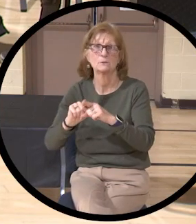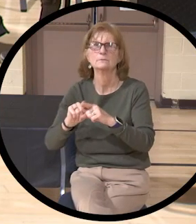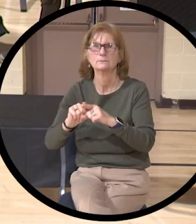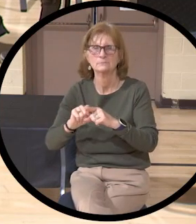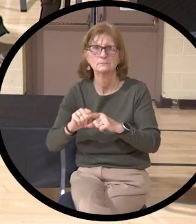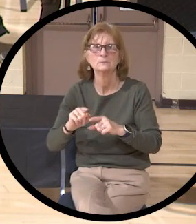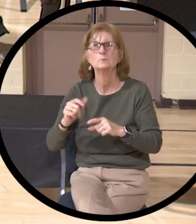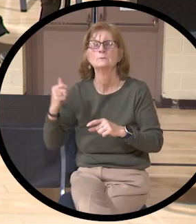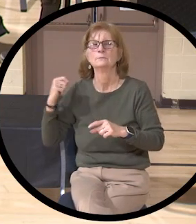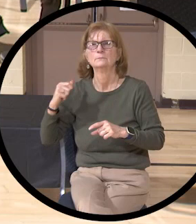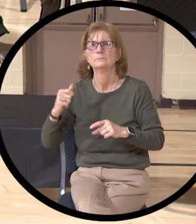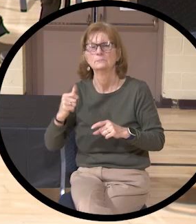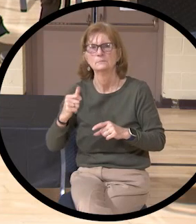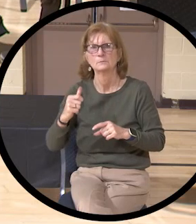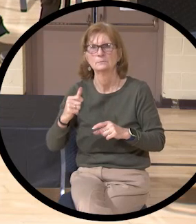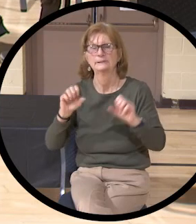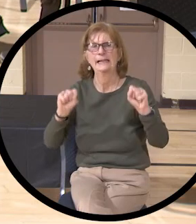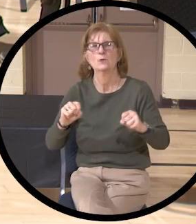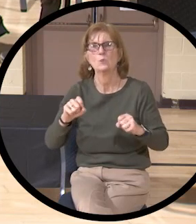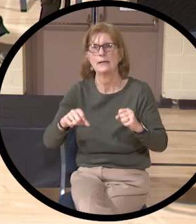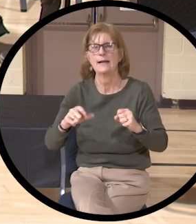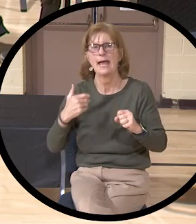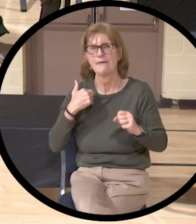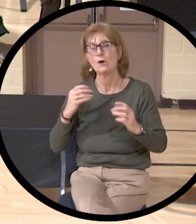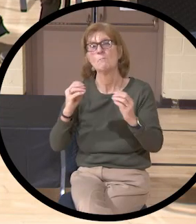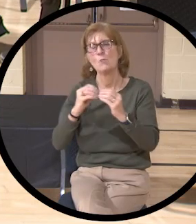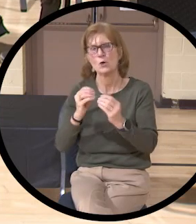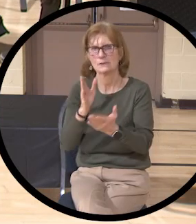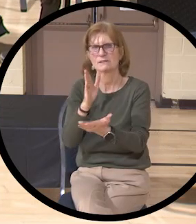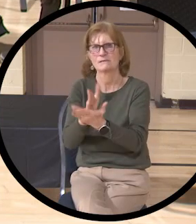the question is about adding more stop signs along the corridor,